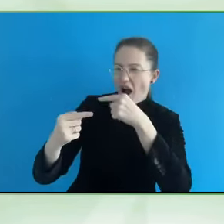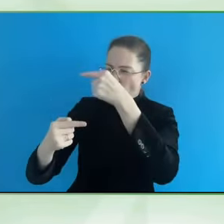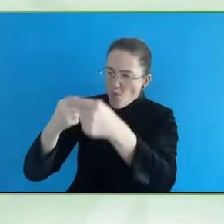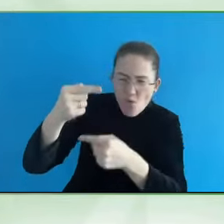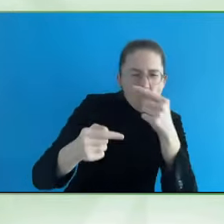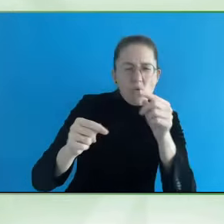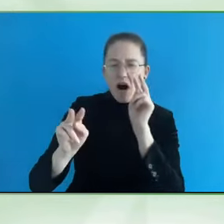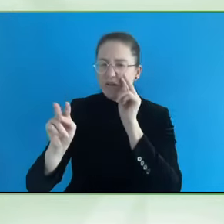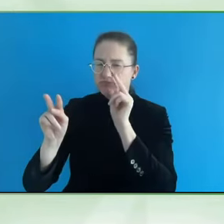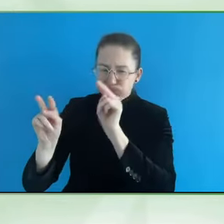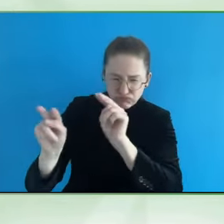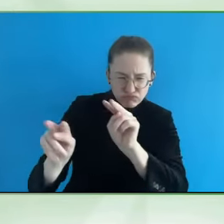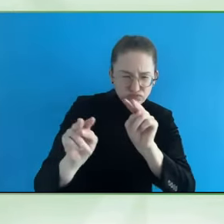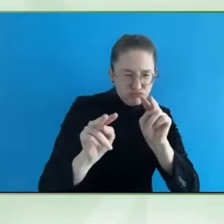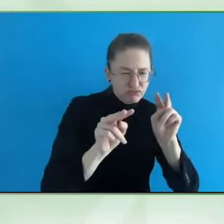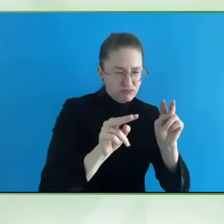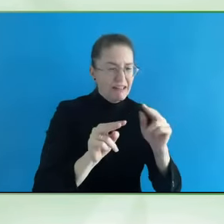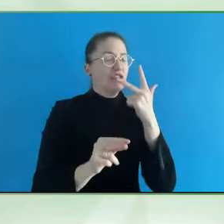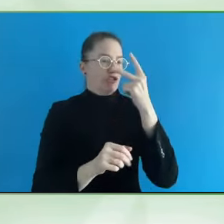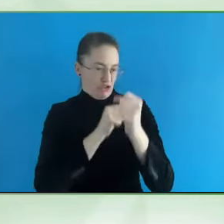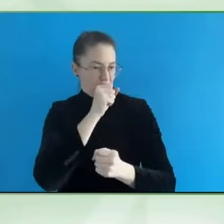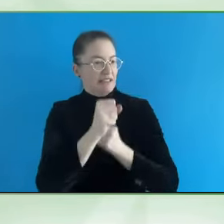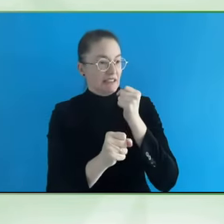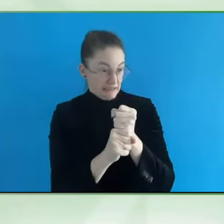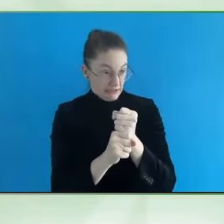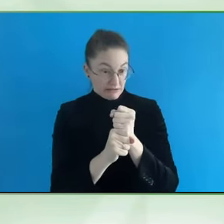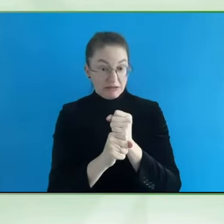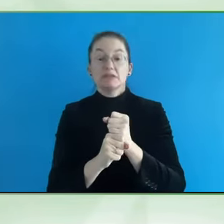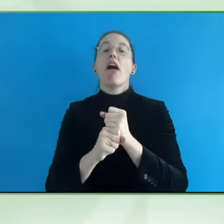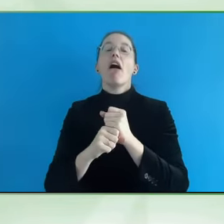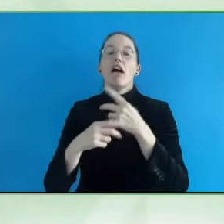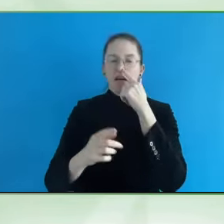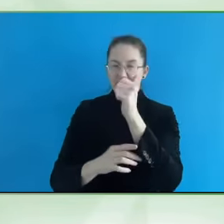by extracting data related to